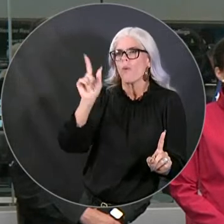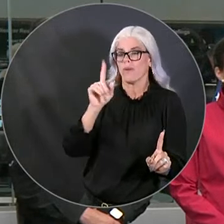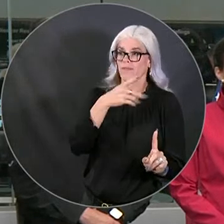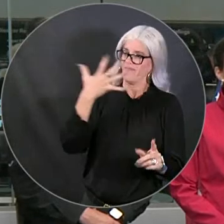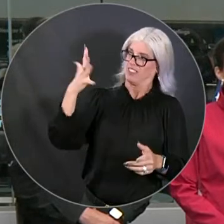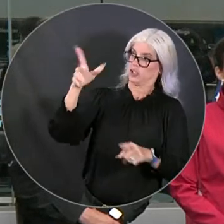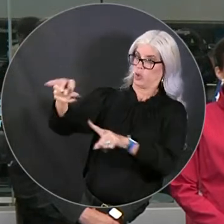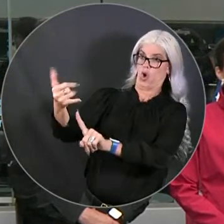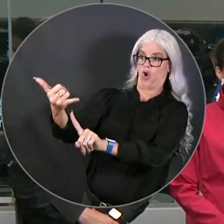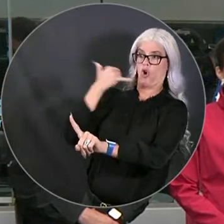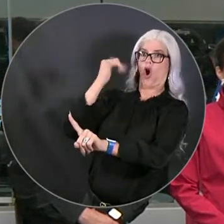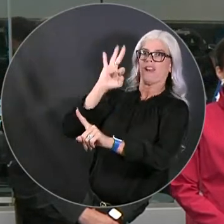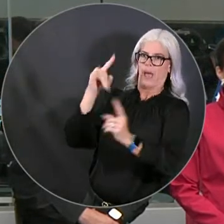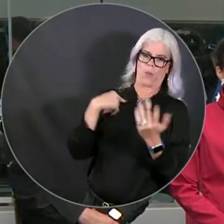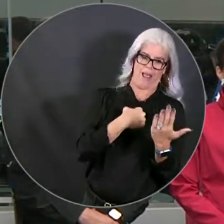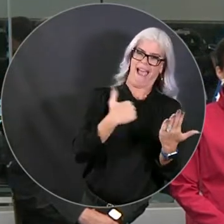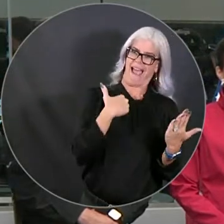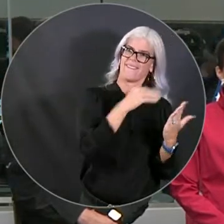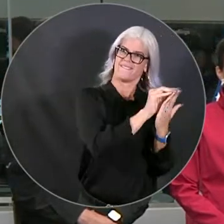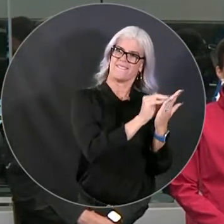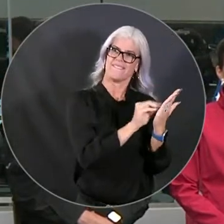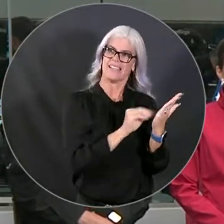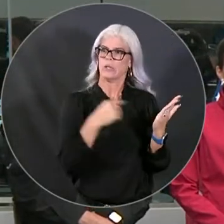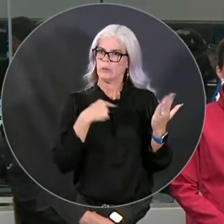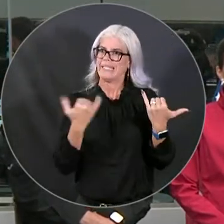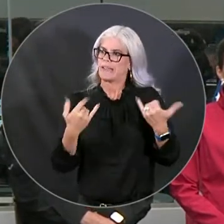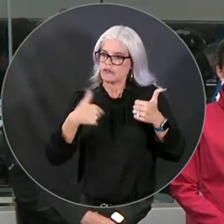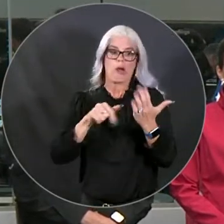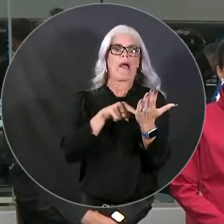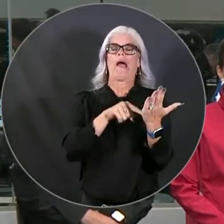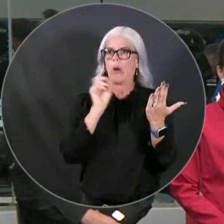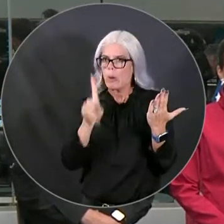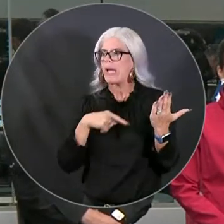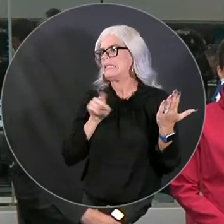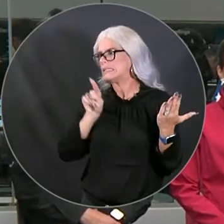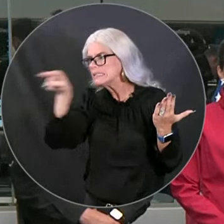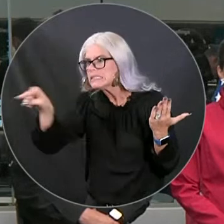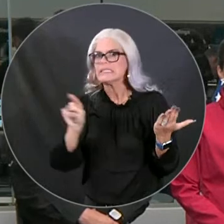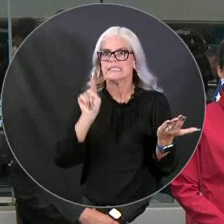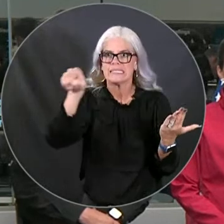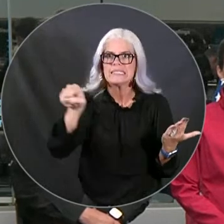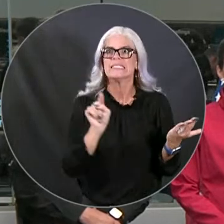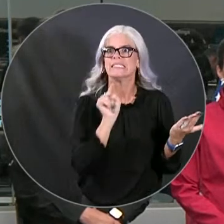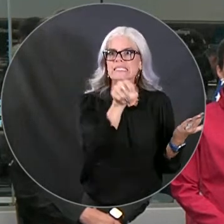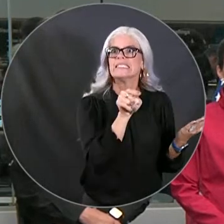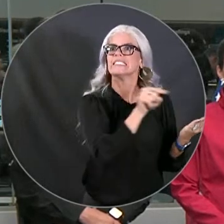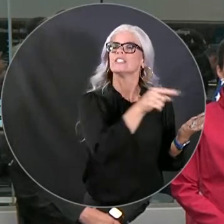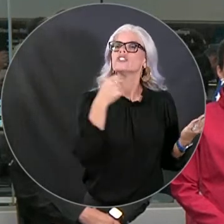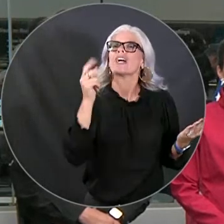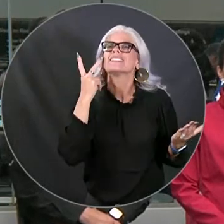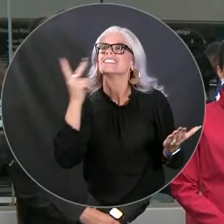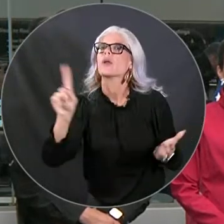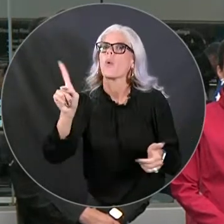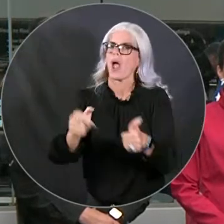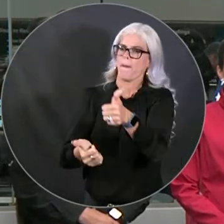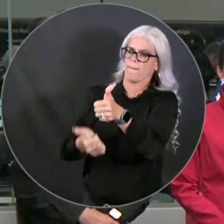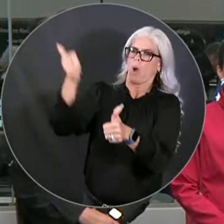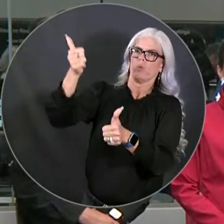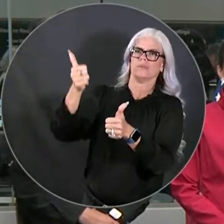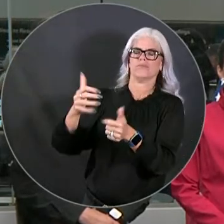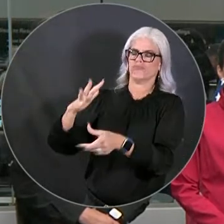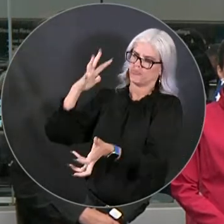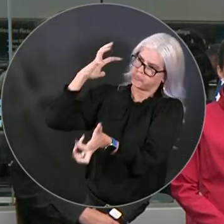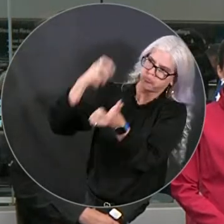focusing their rescue efforts on those areas that were most hard hit. And again, I just want to thank the urban search and